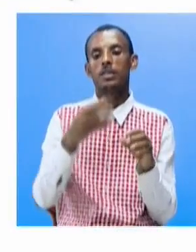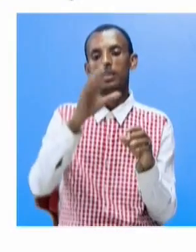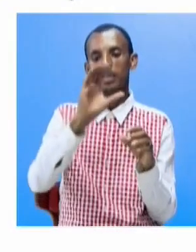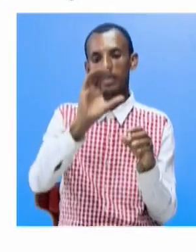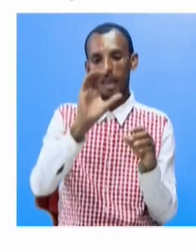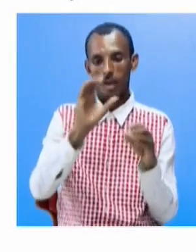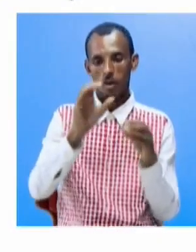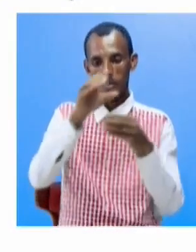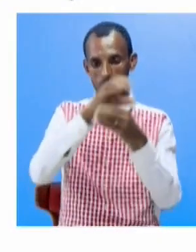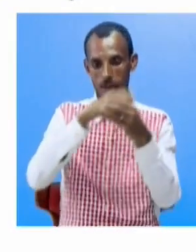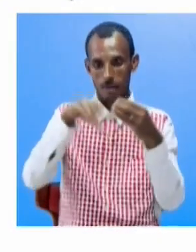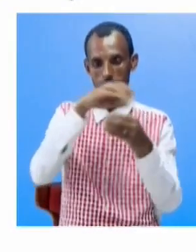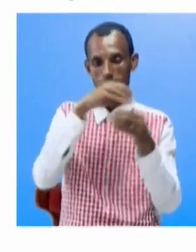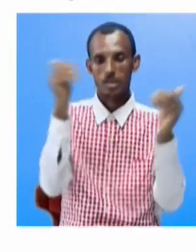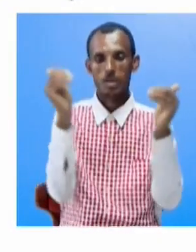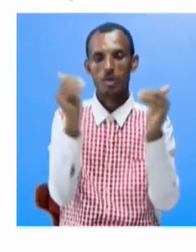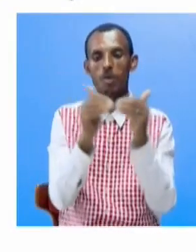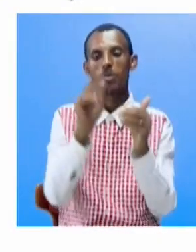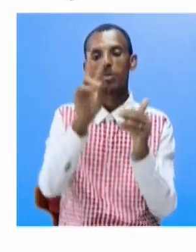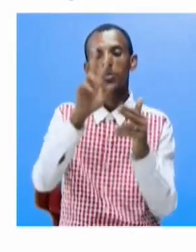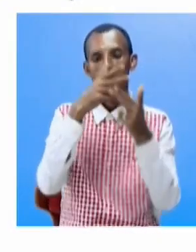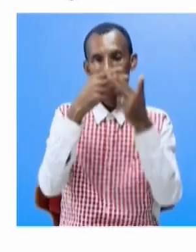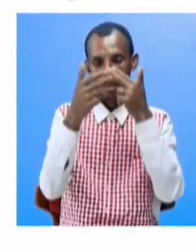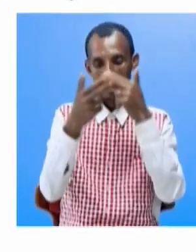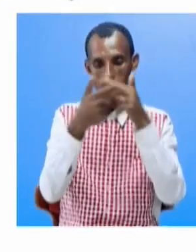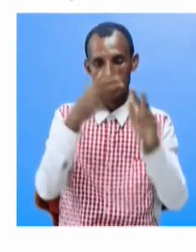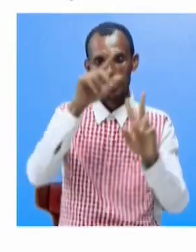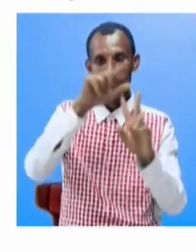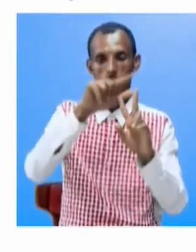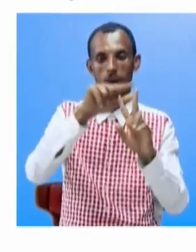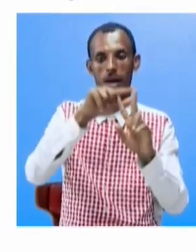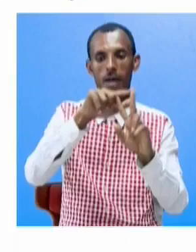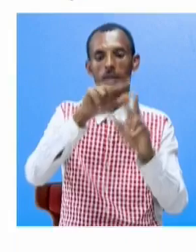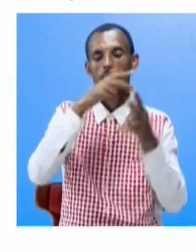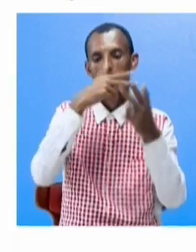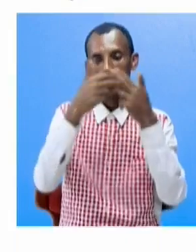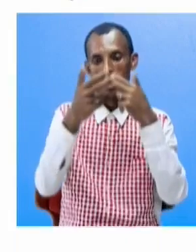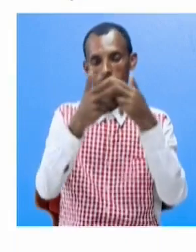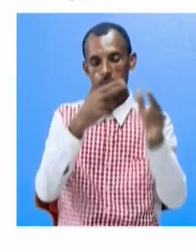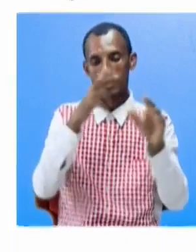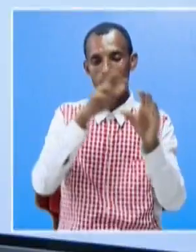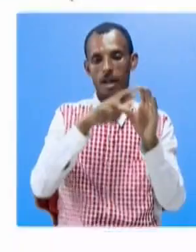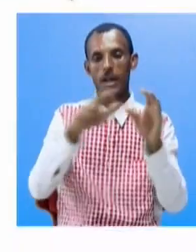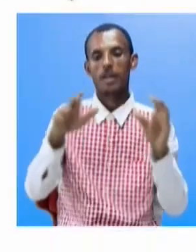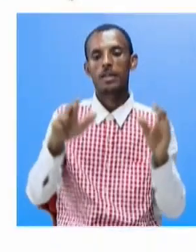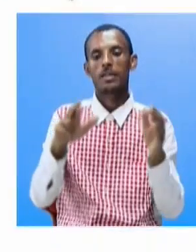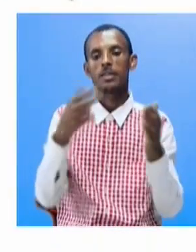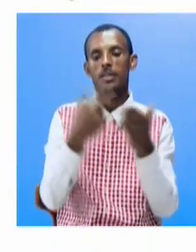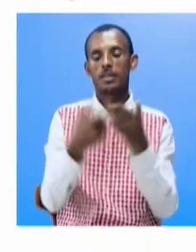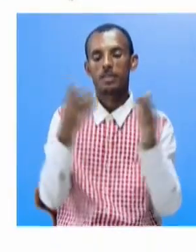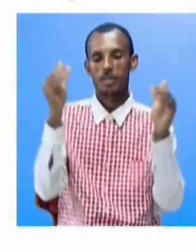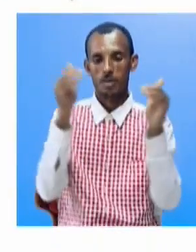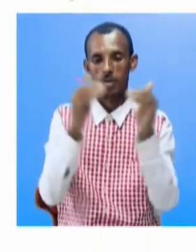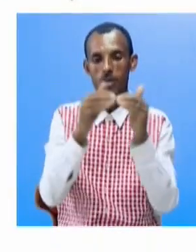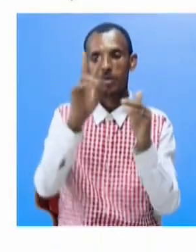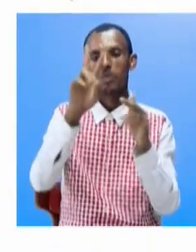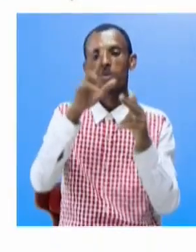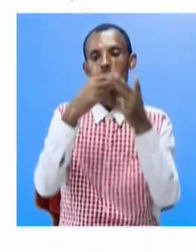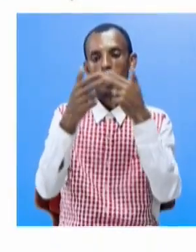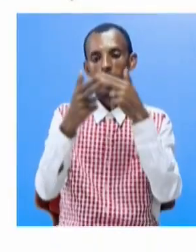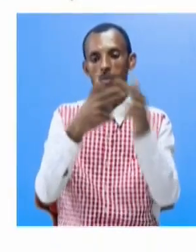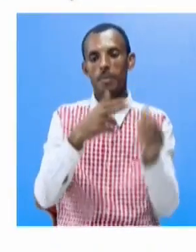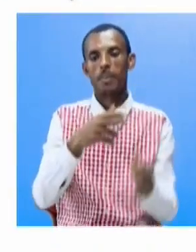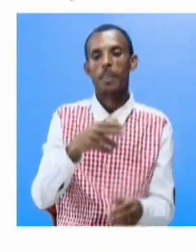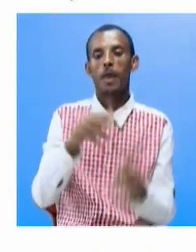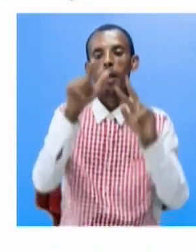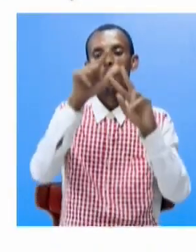circumference is equal to 2 times pi times radius. So this is equal to 2 times